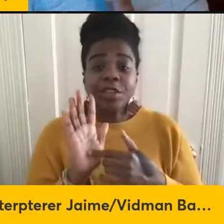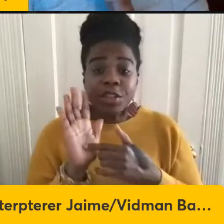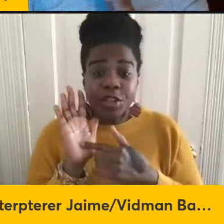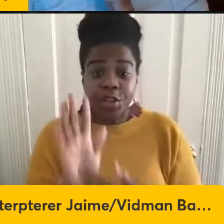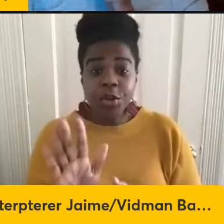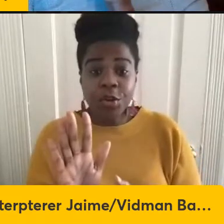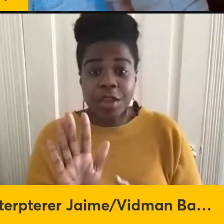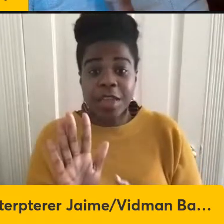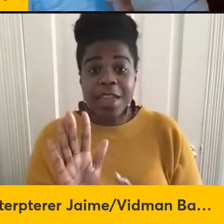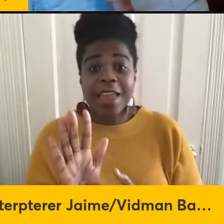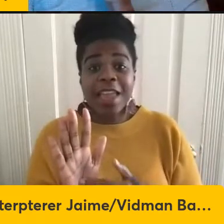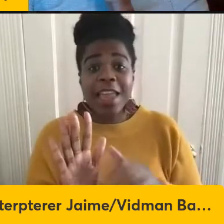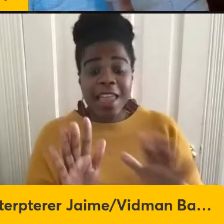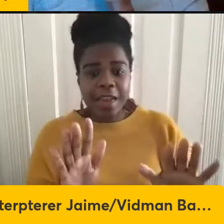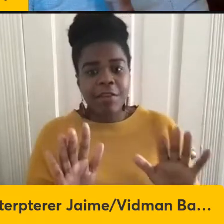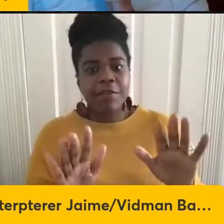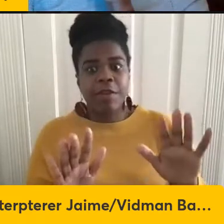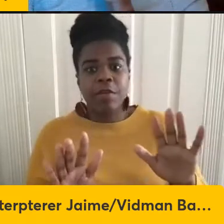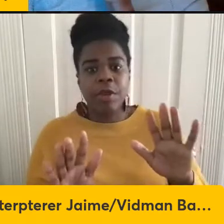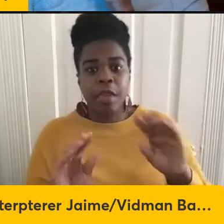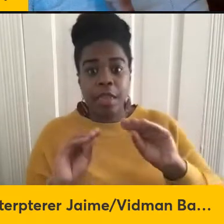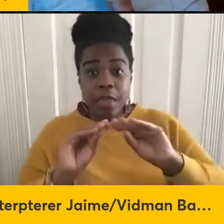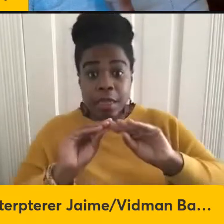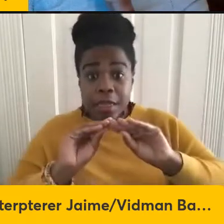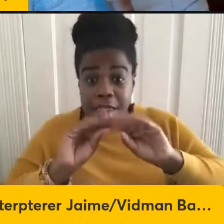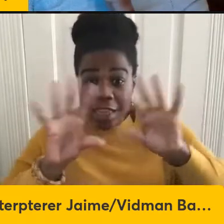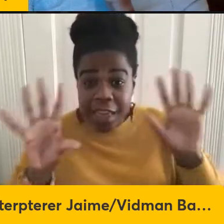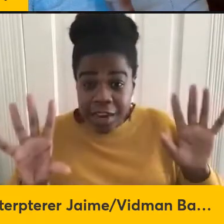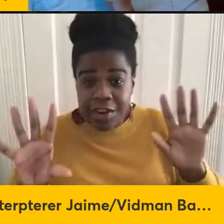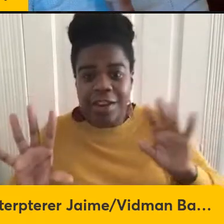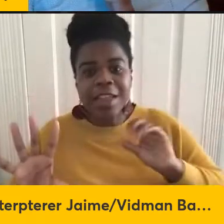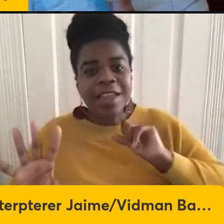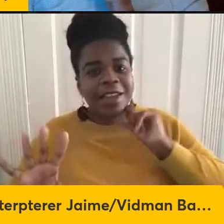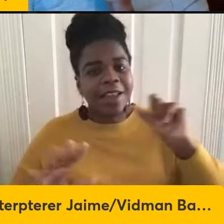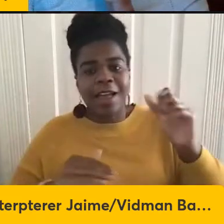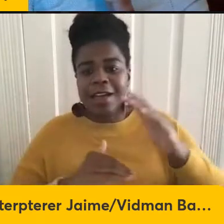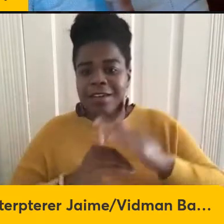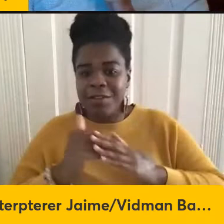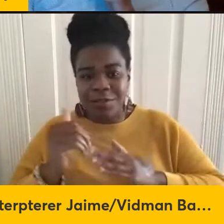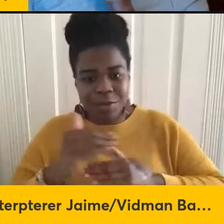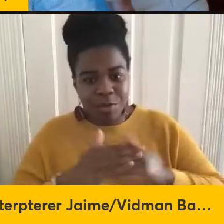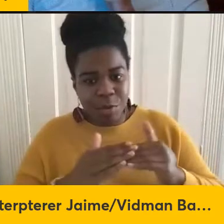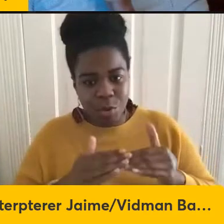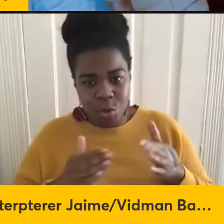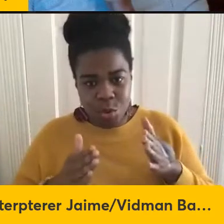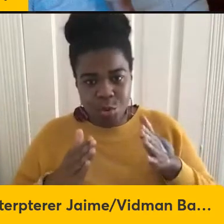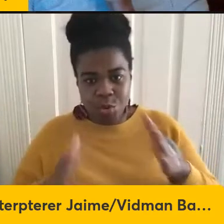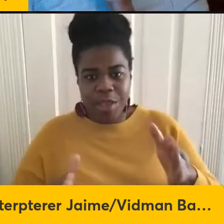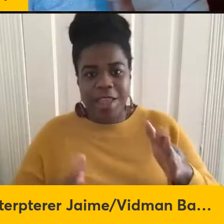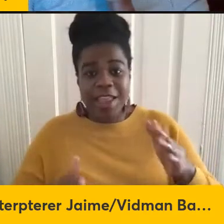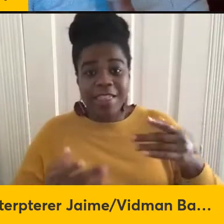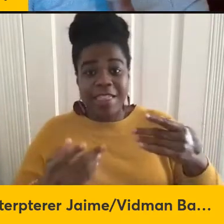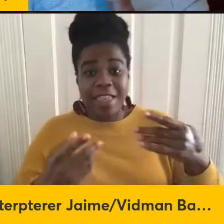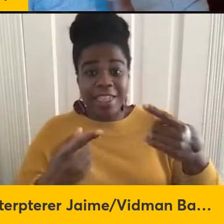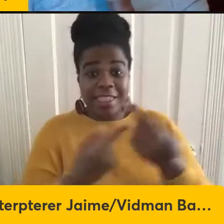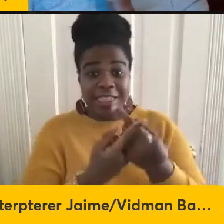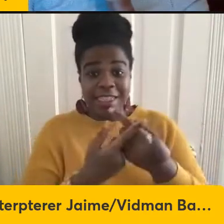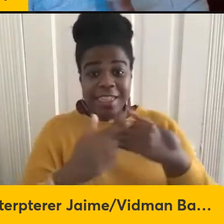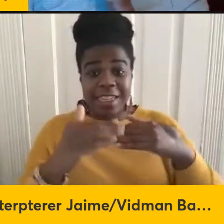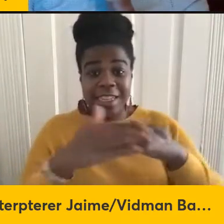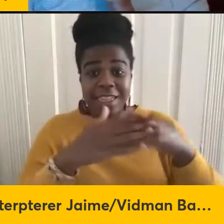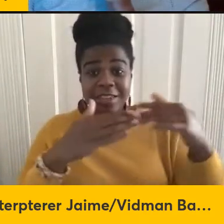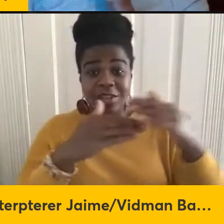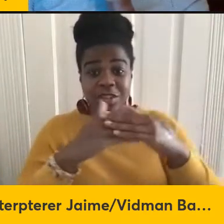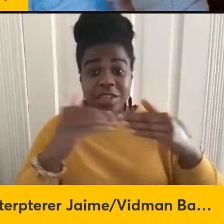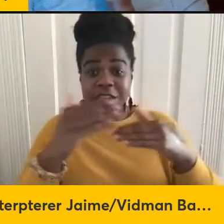a very stark way, in a very uncomfortable way, that these intersections, right, that the first thing you